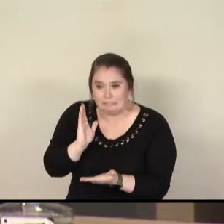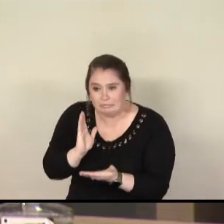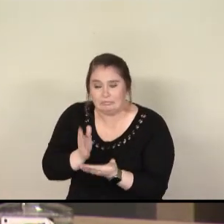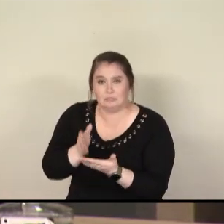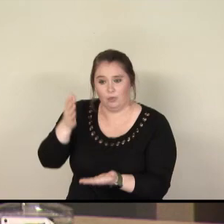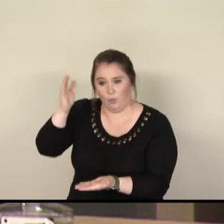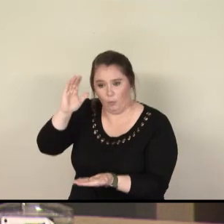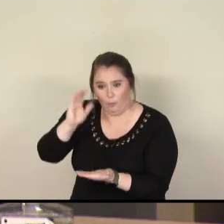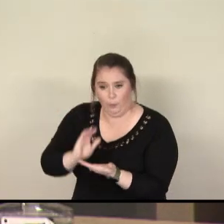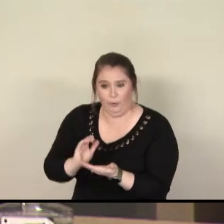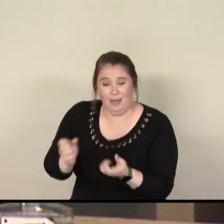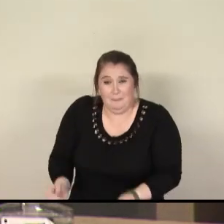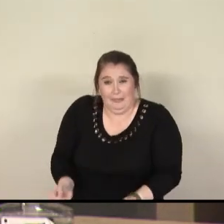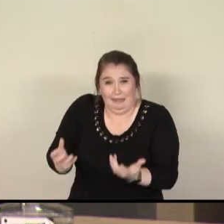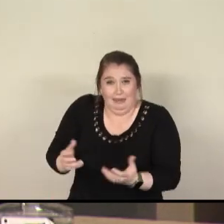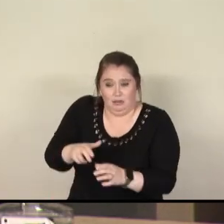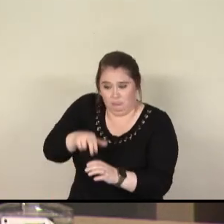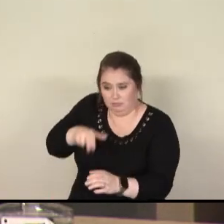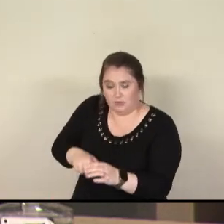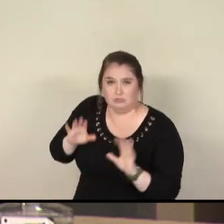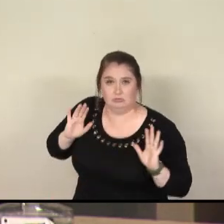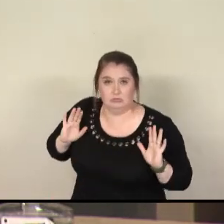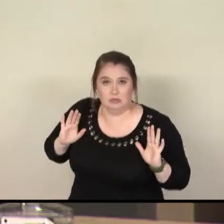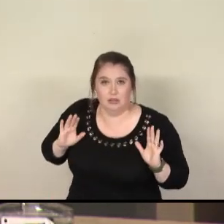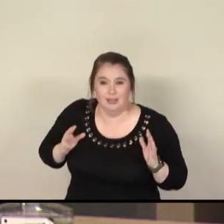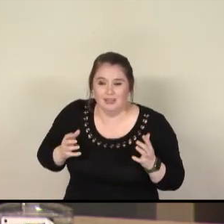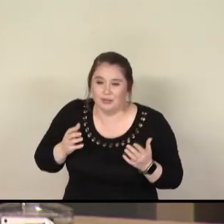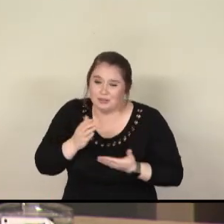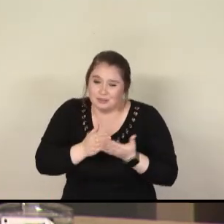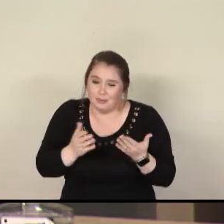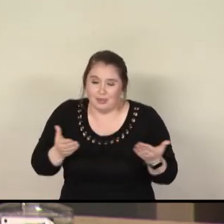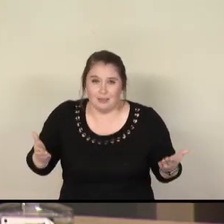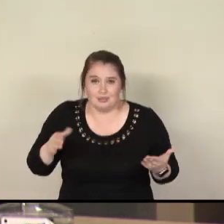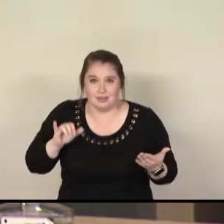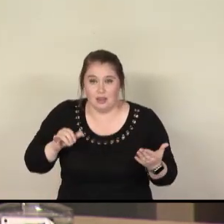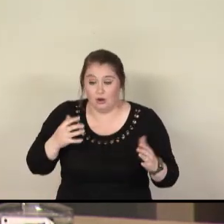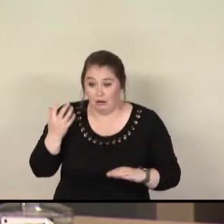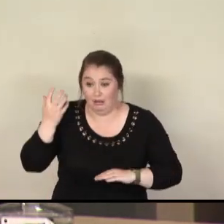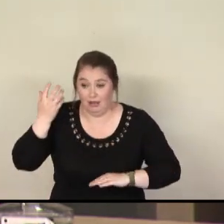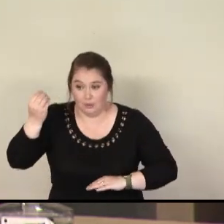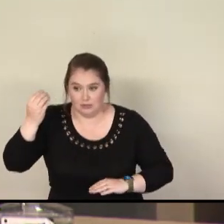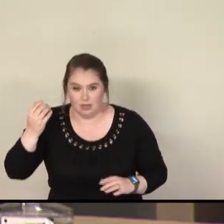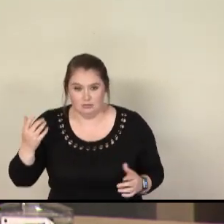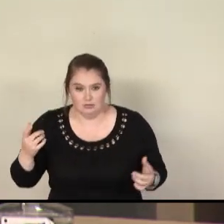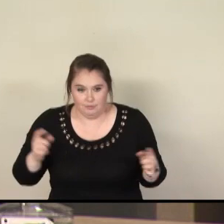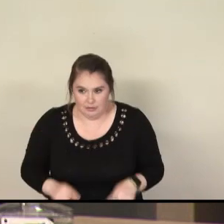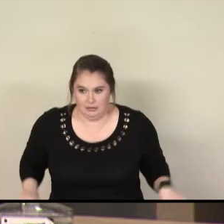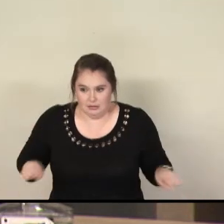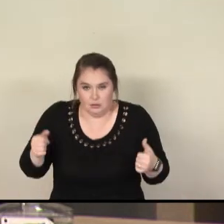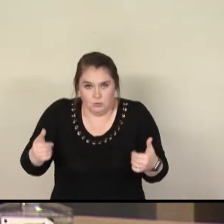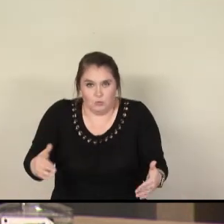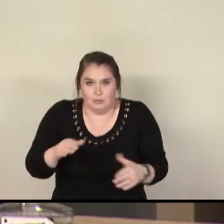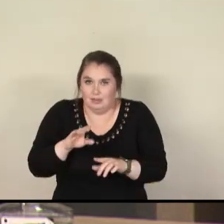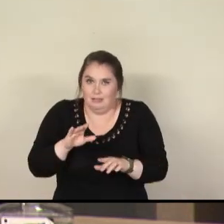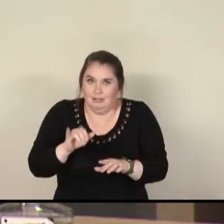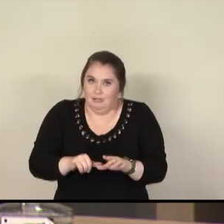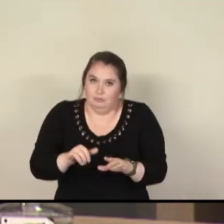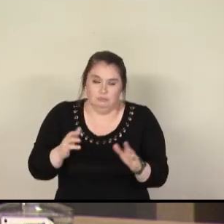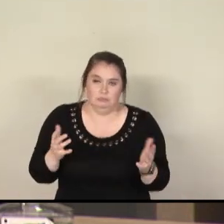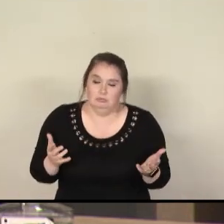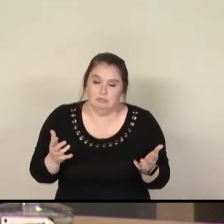there are some forces, I would say, that are not helping Waco ISD outside of ourselves, that I would love for us